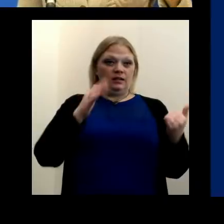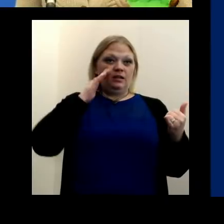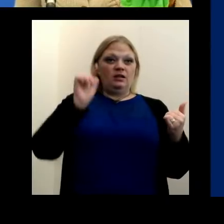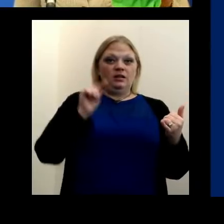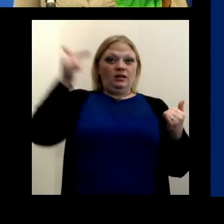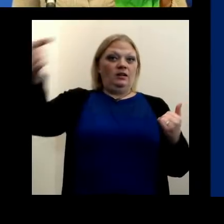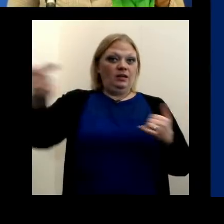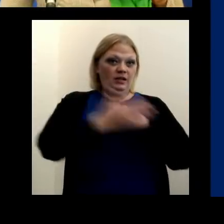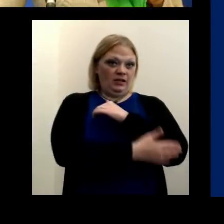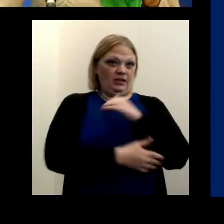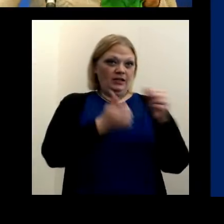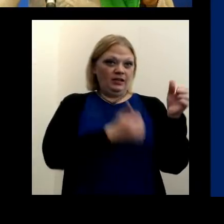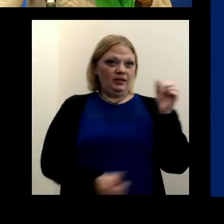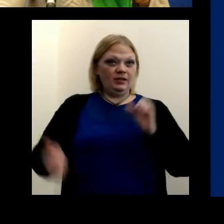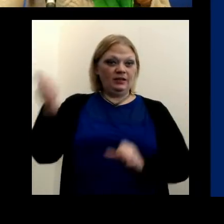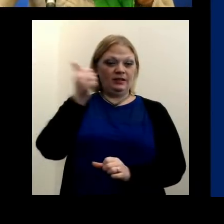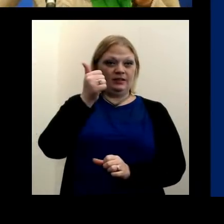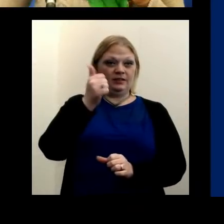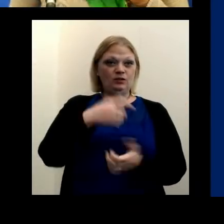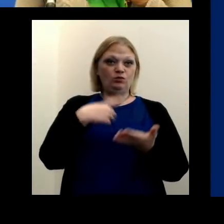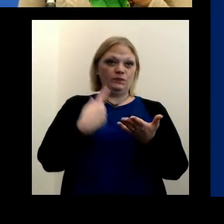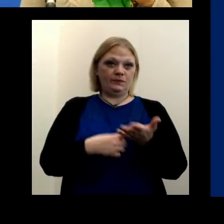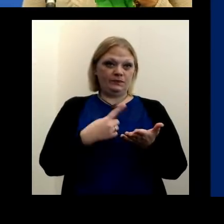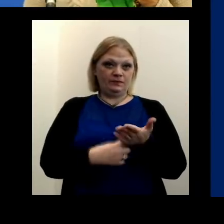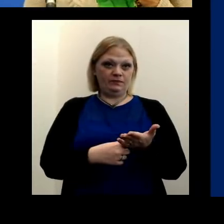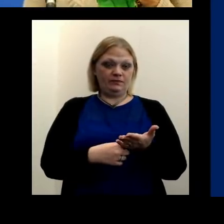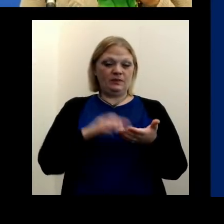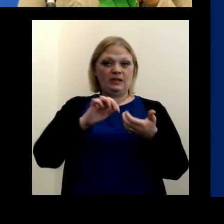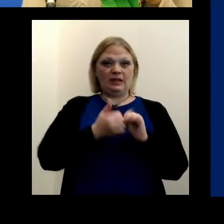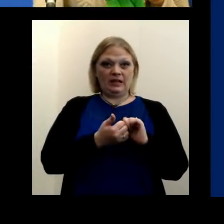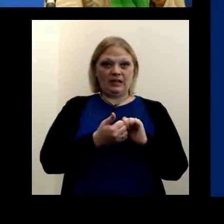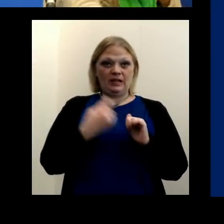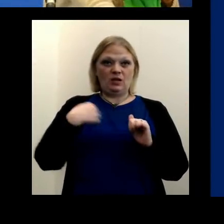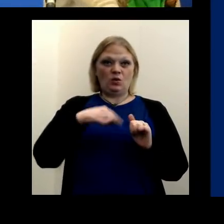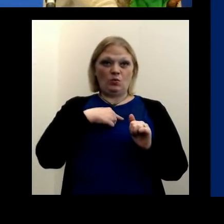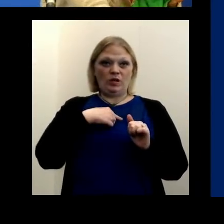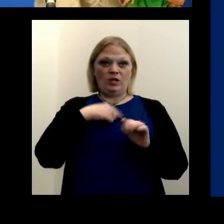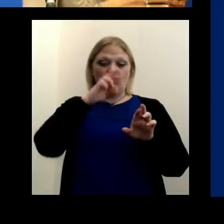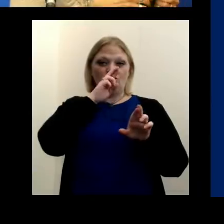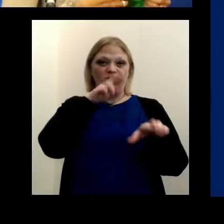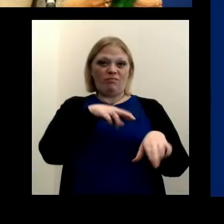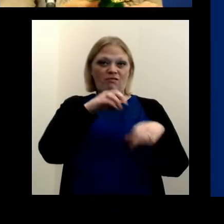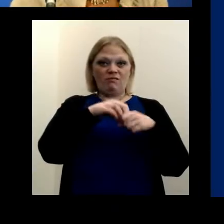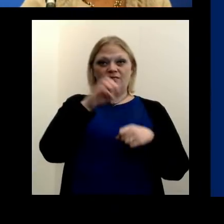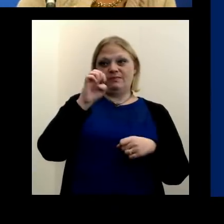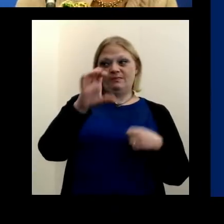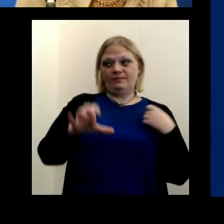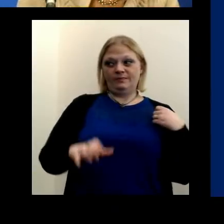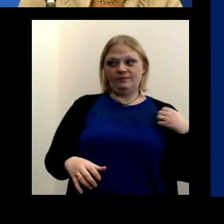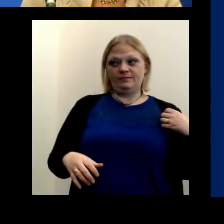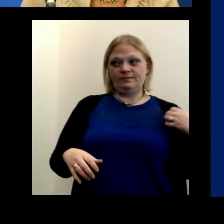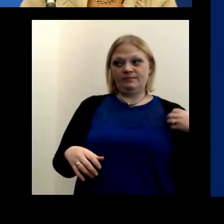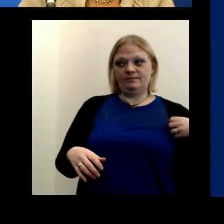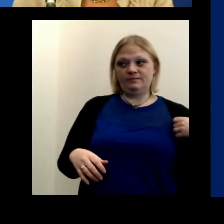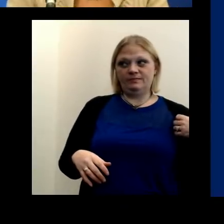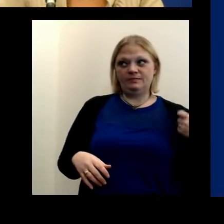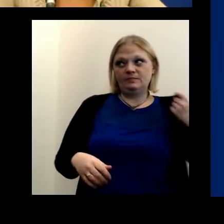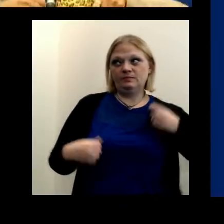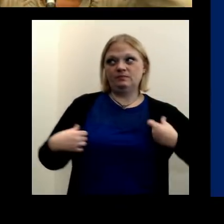to the county executive to talk about how we are responding in Erie County.